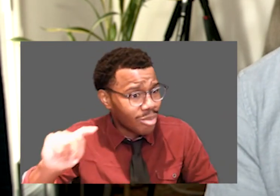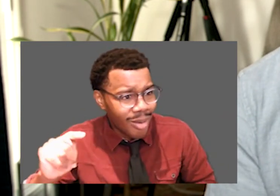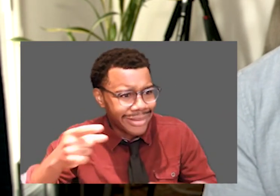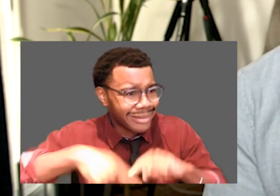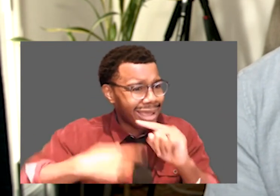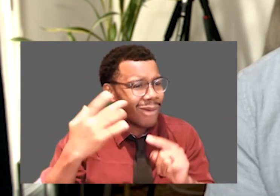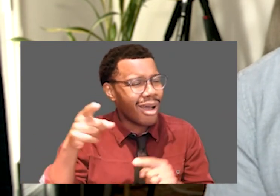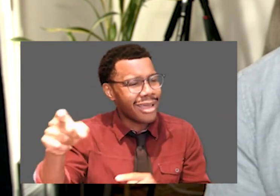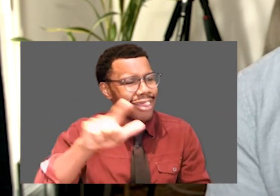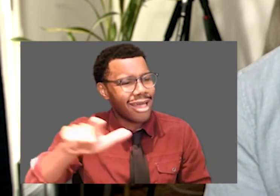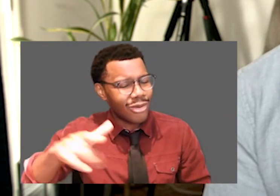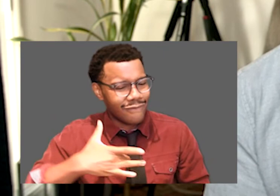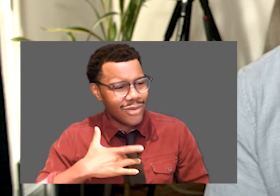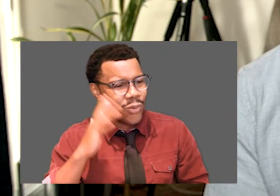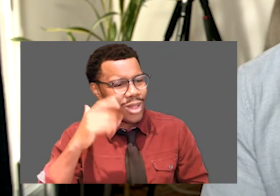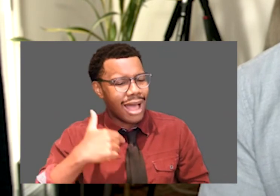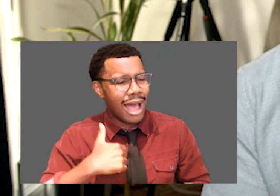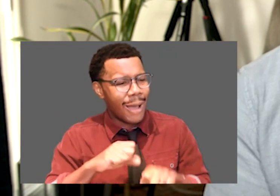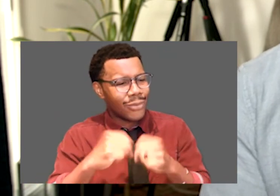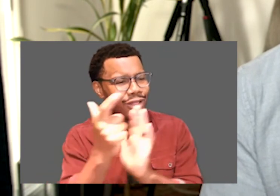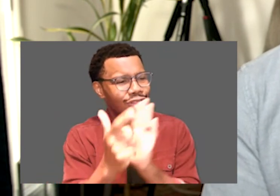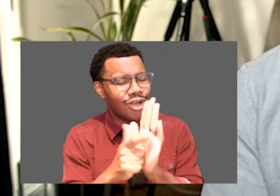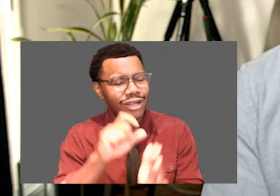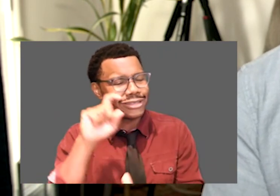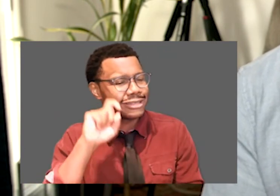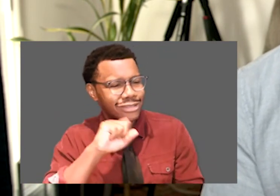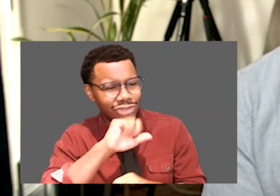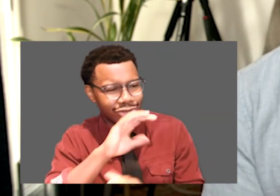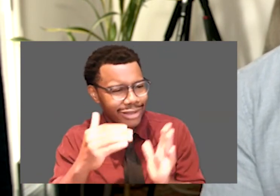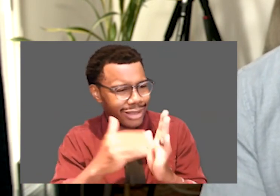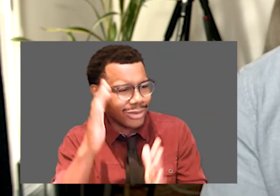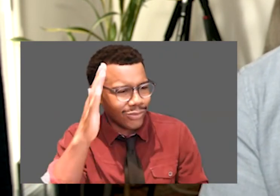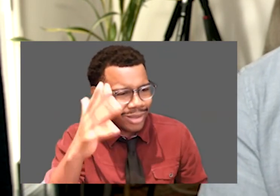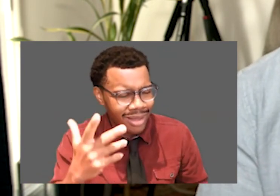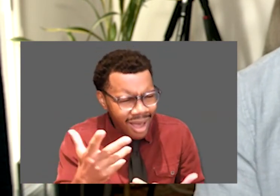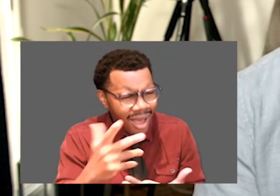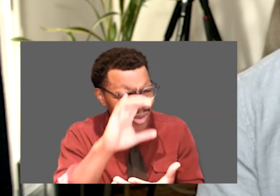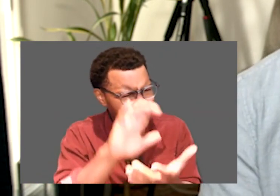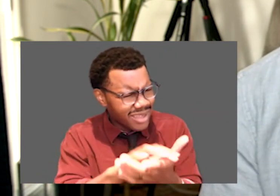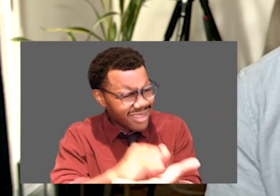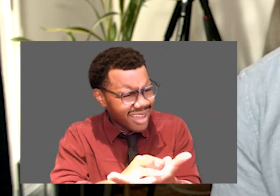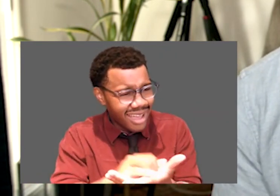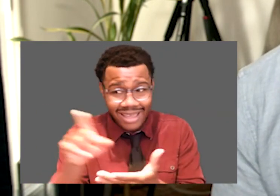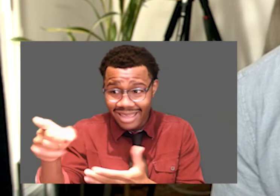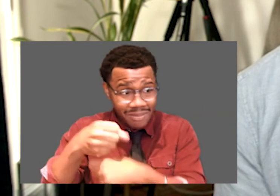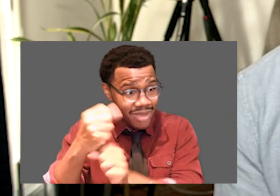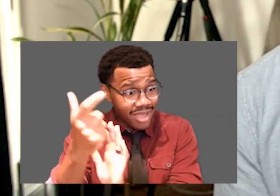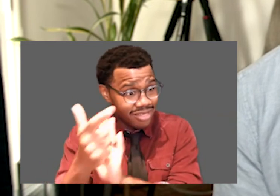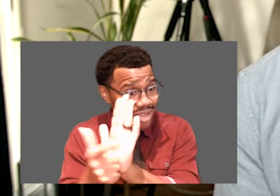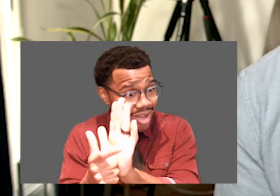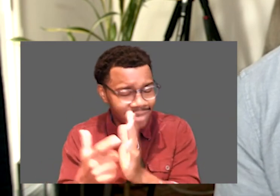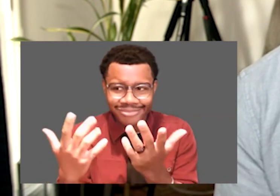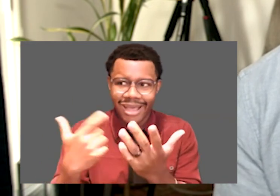property. Can you believe that? Hell, I can't even choose a legislator who will change the ridiculous fornicator law because now I can't friggin'